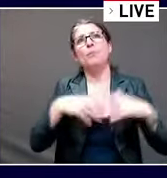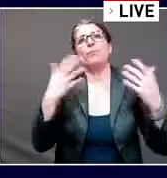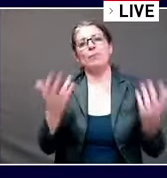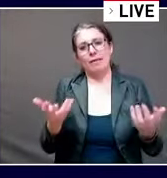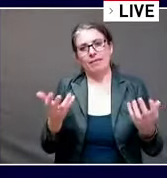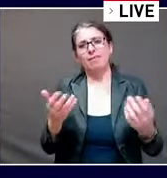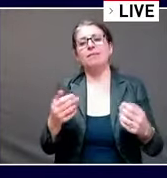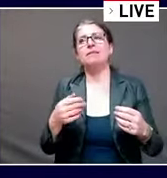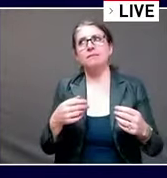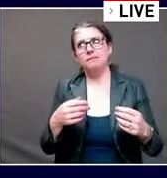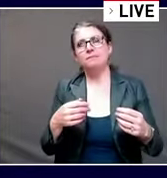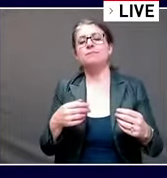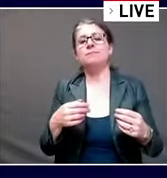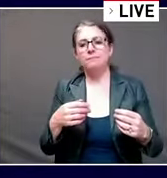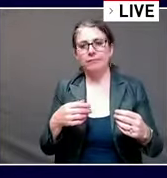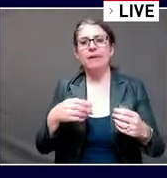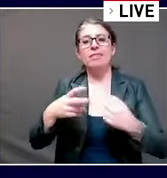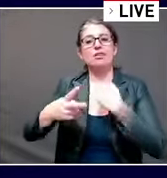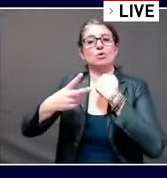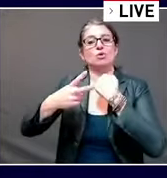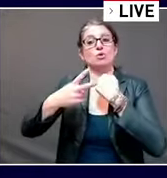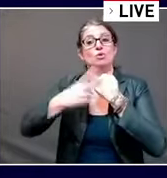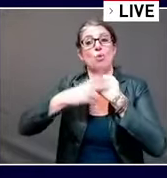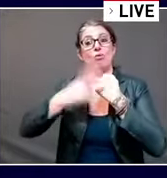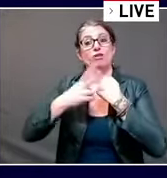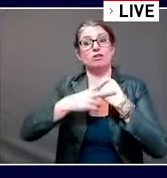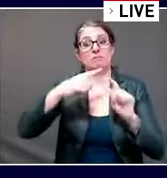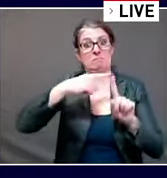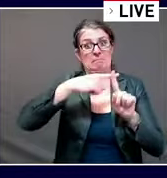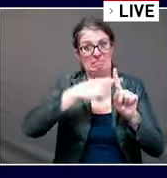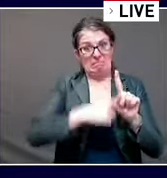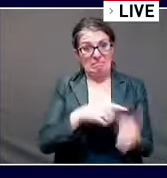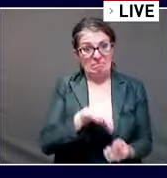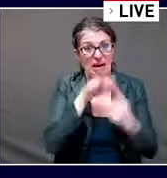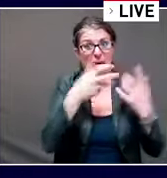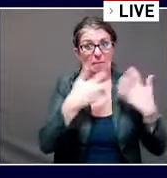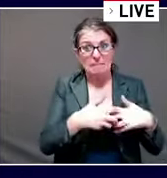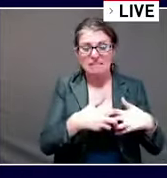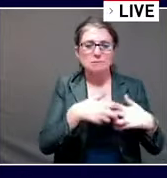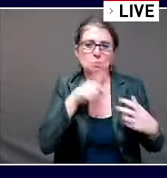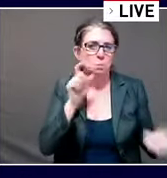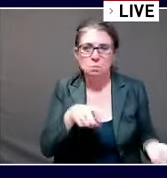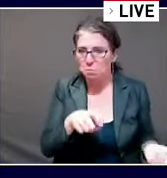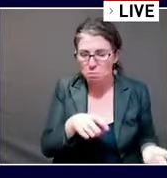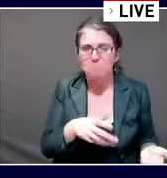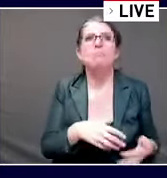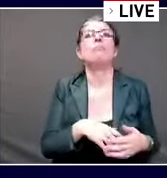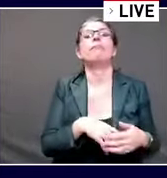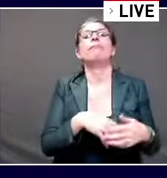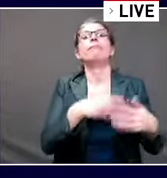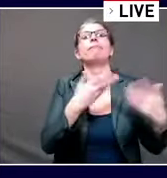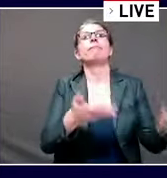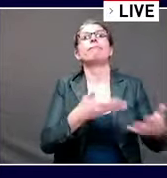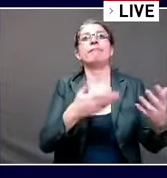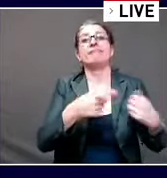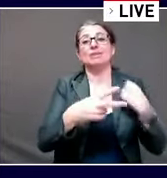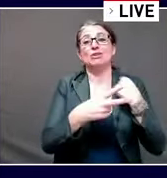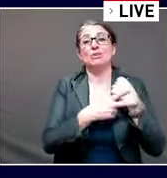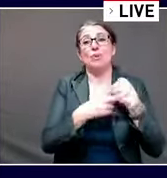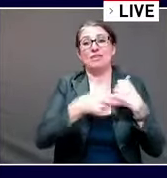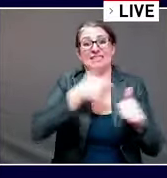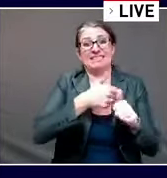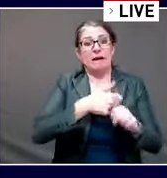likely be less fiscally challenging to to store and transport. Distribution is largely